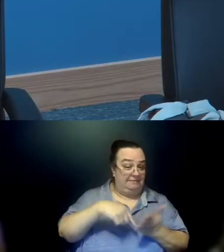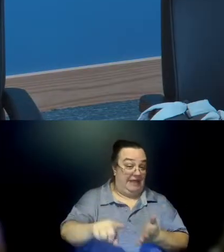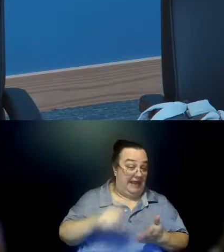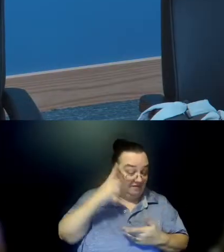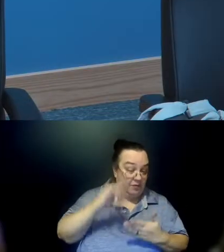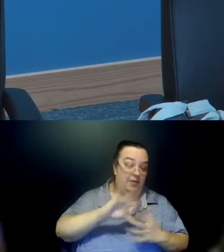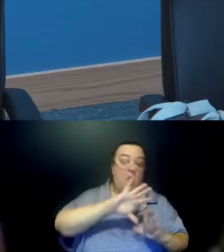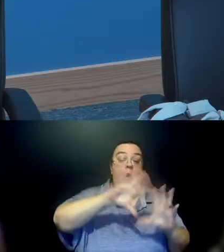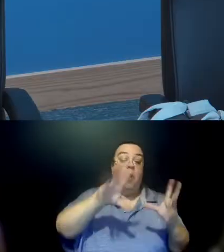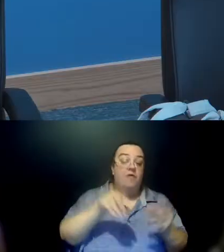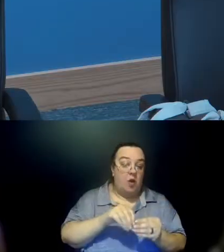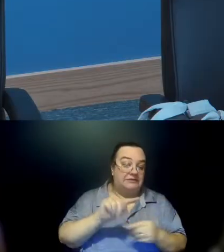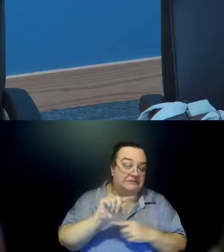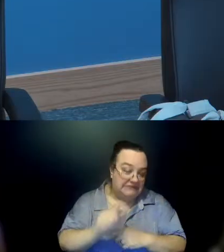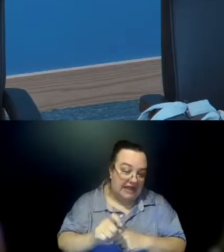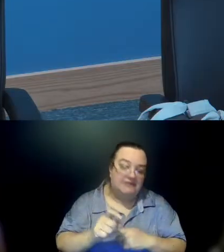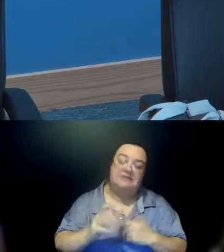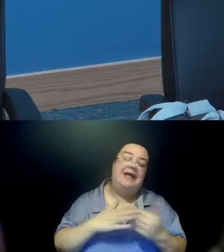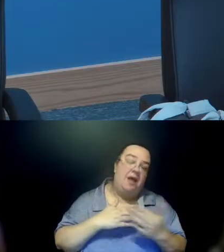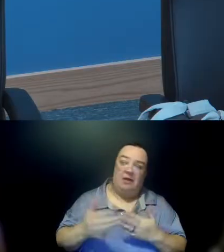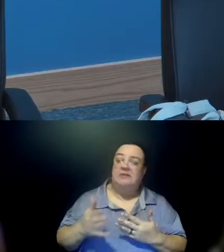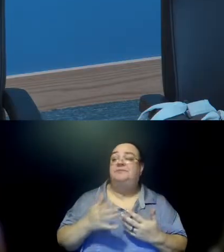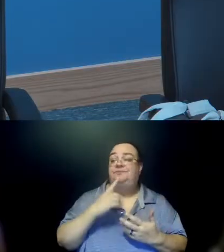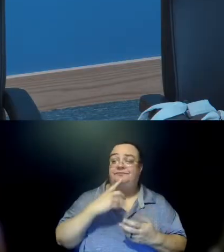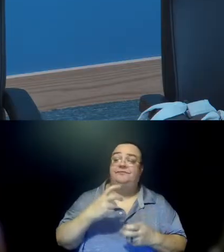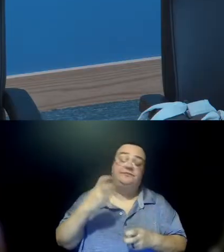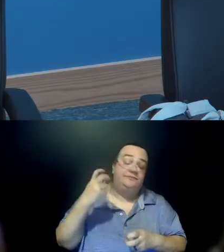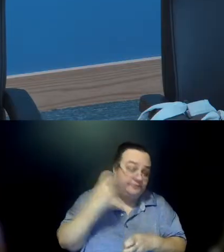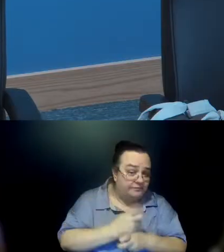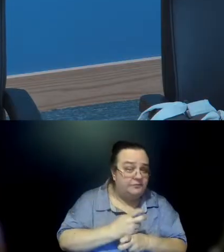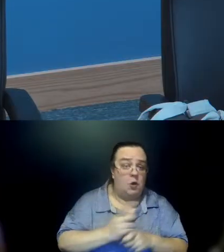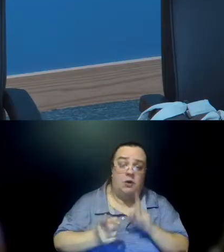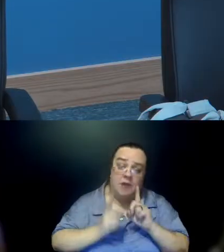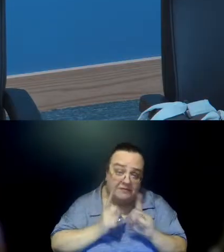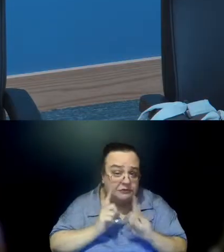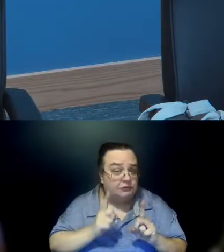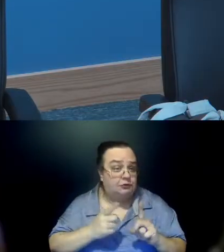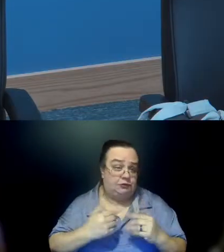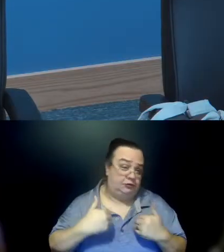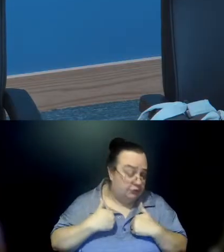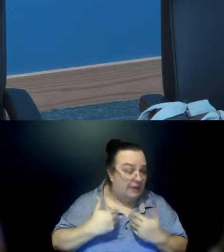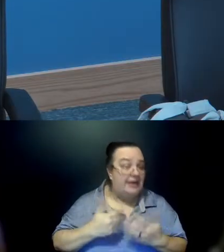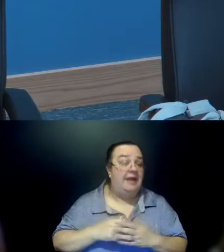So anyway, it's a hard conversation. It's one